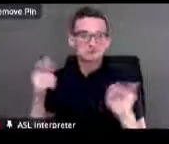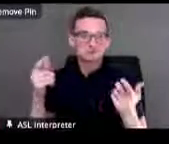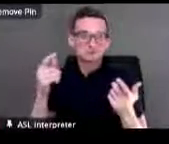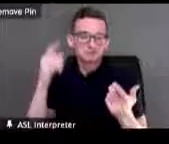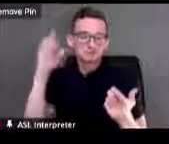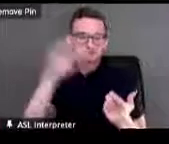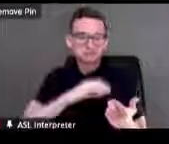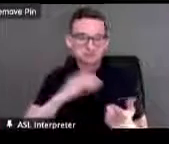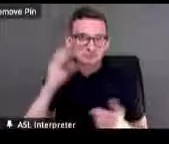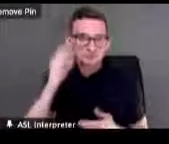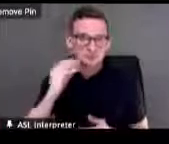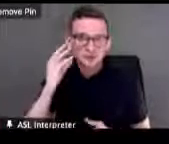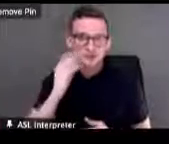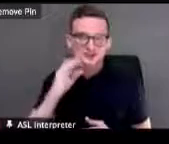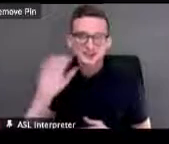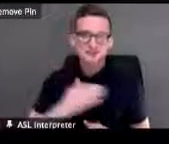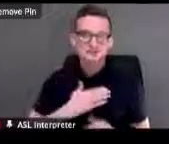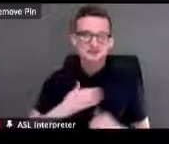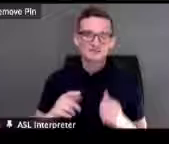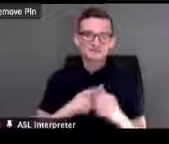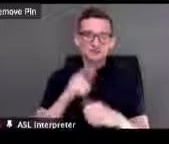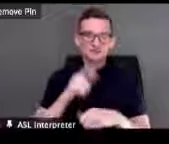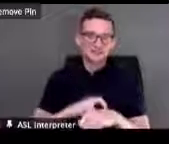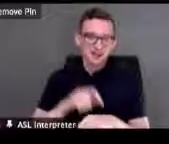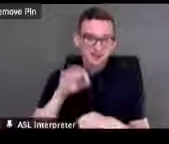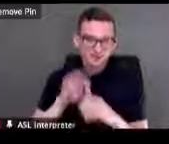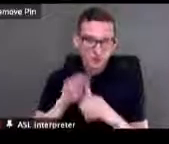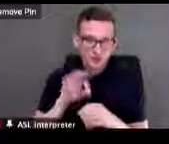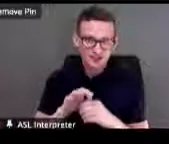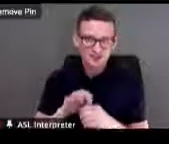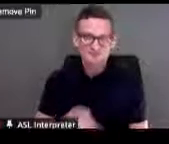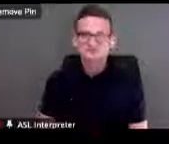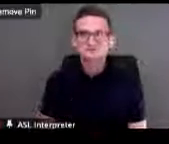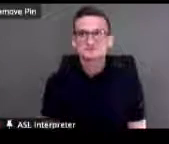So it's my first time voting that's what I did.